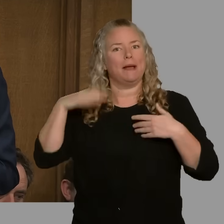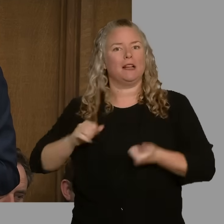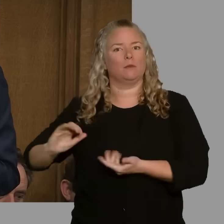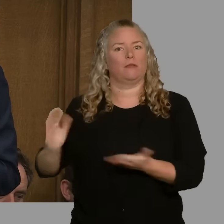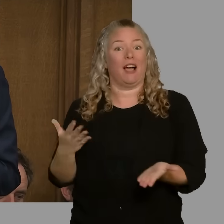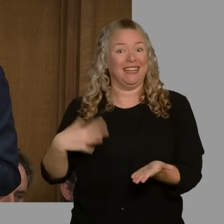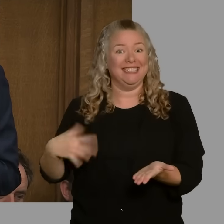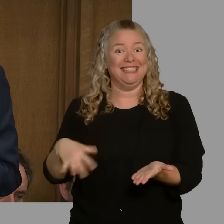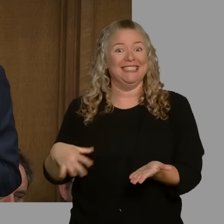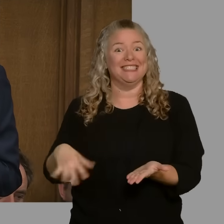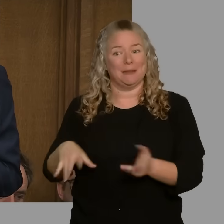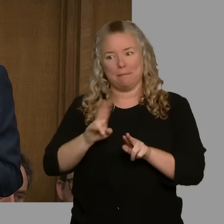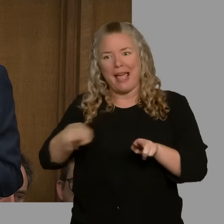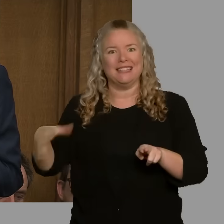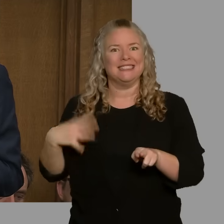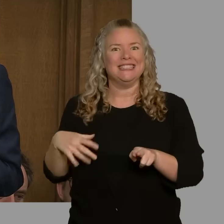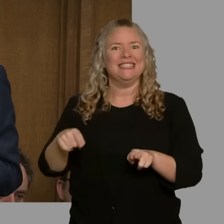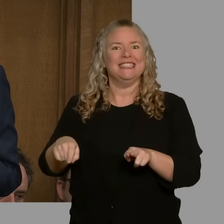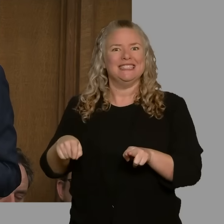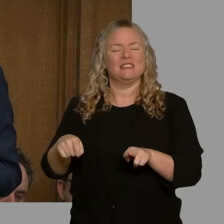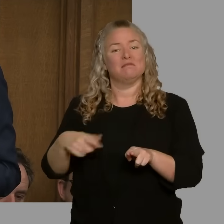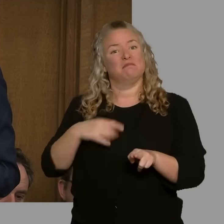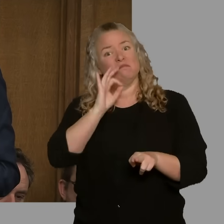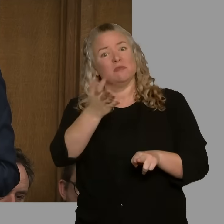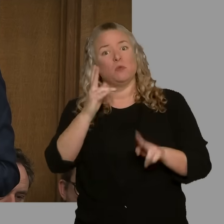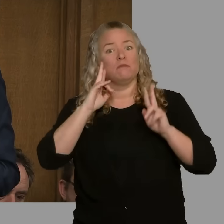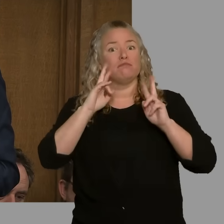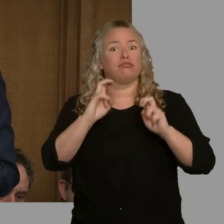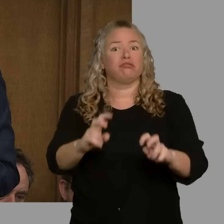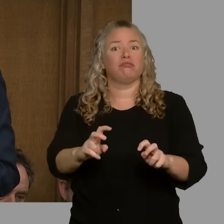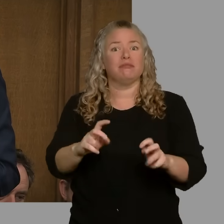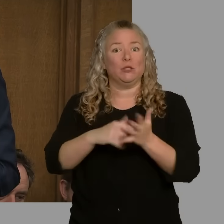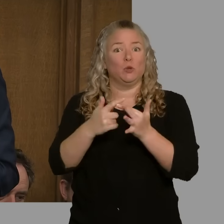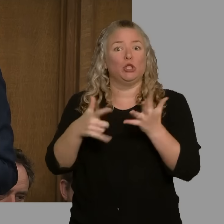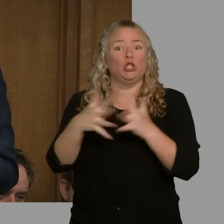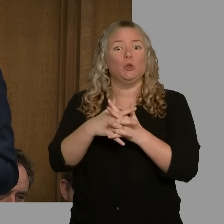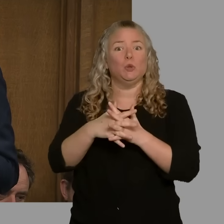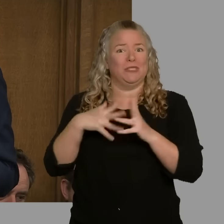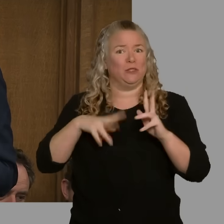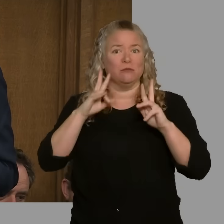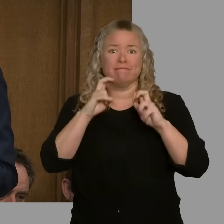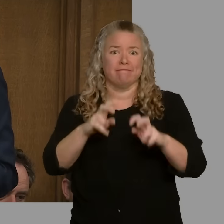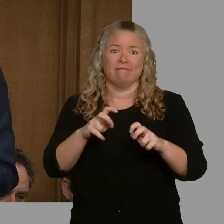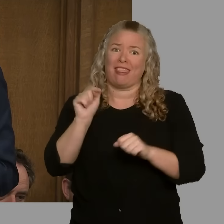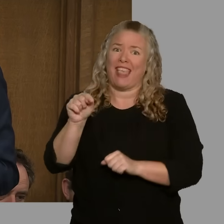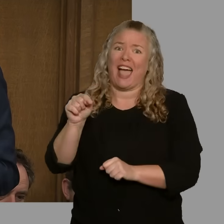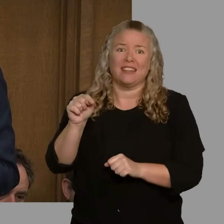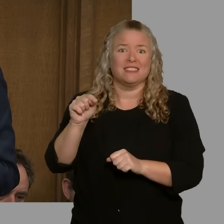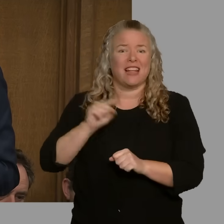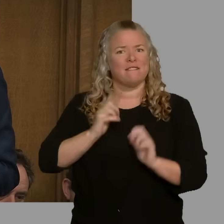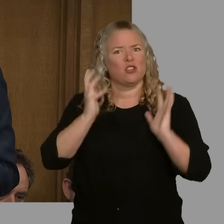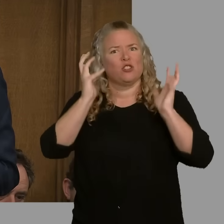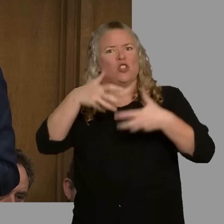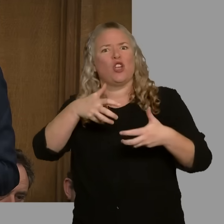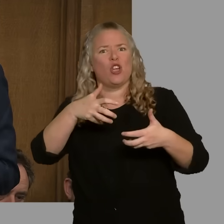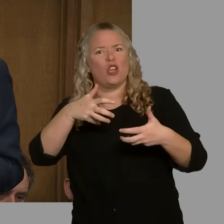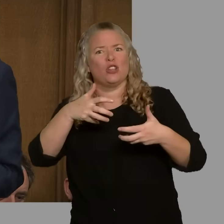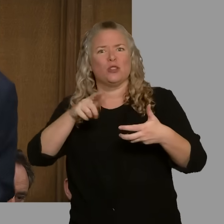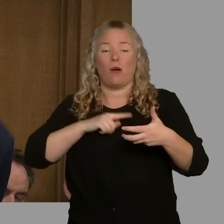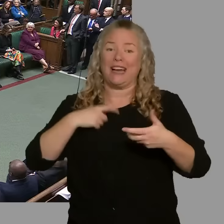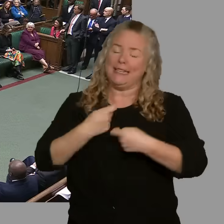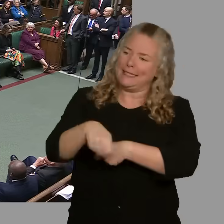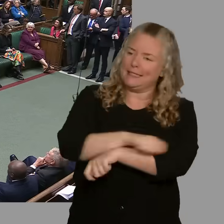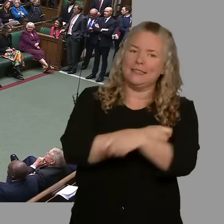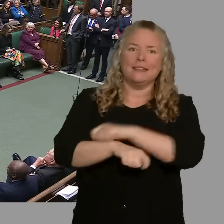continued failings don't see the loss of any other lives. So what steps will the Prime Minister and the Secretary of State take now to reassure and rebuild trust in